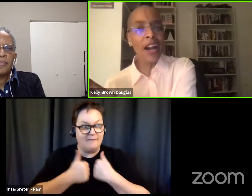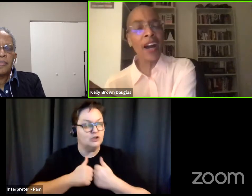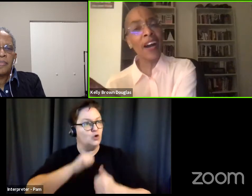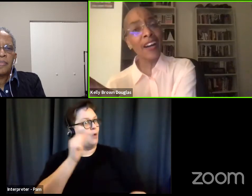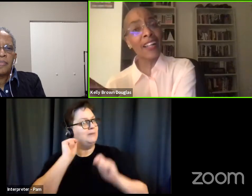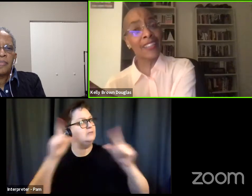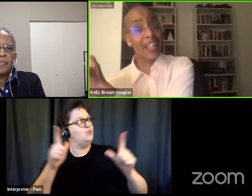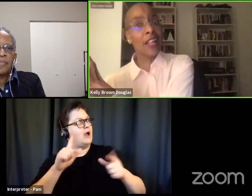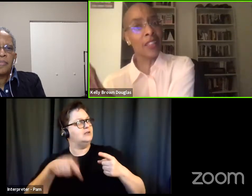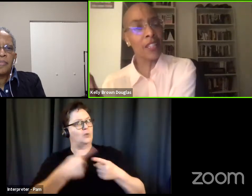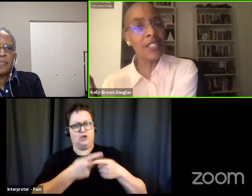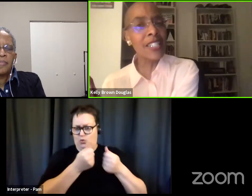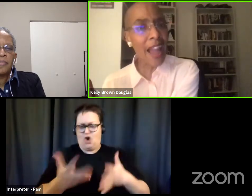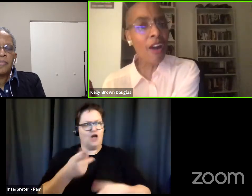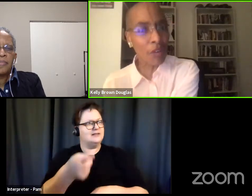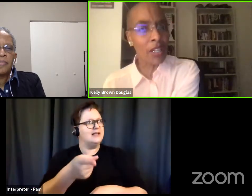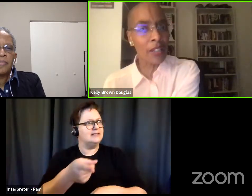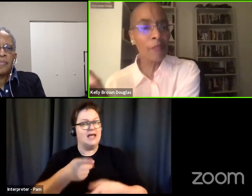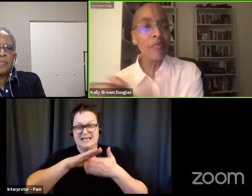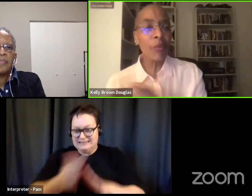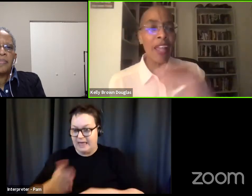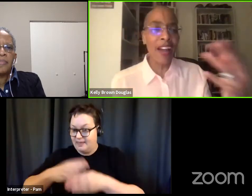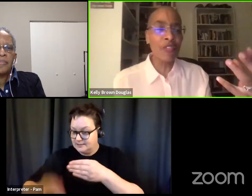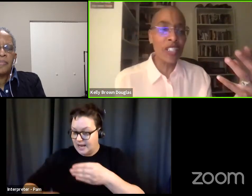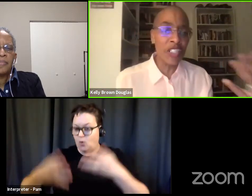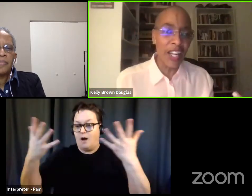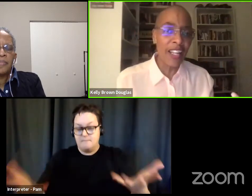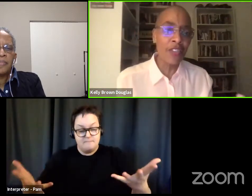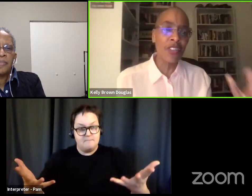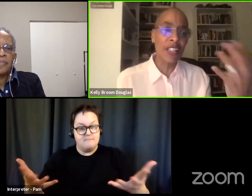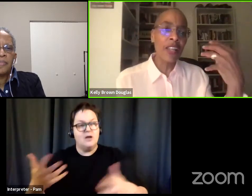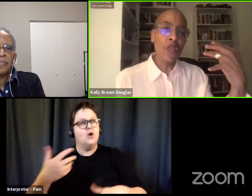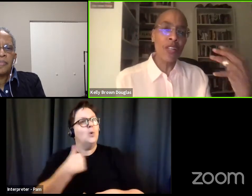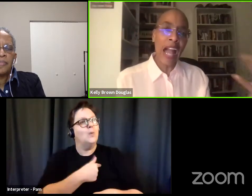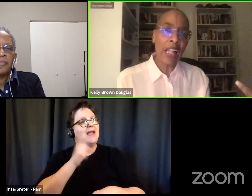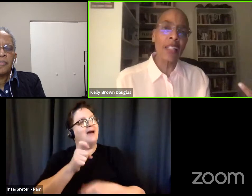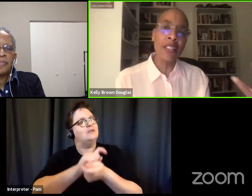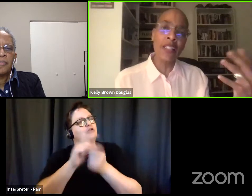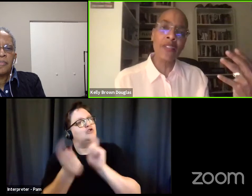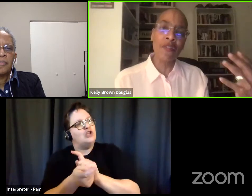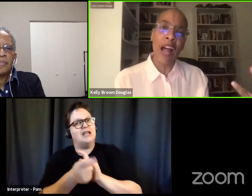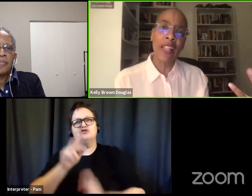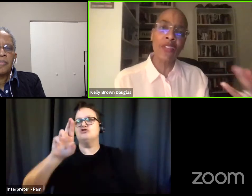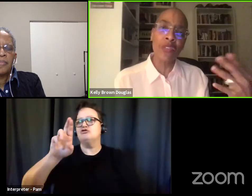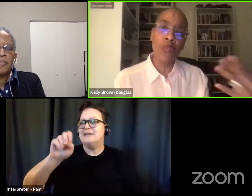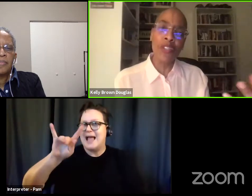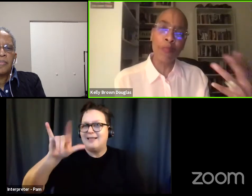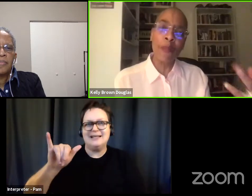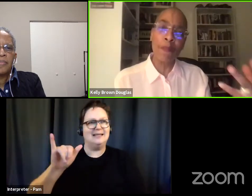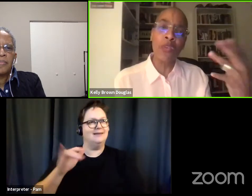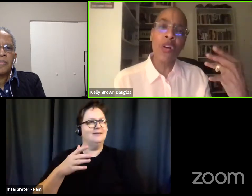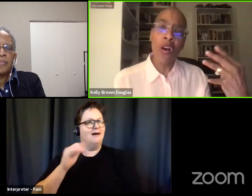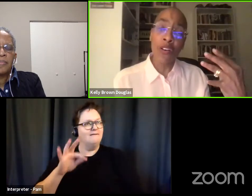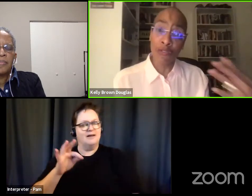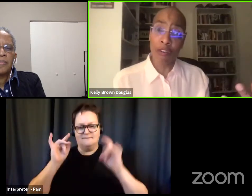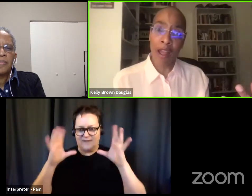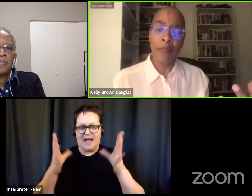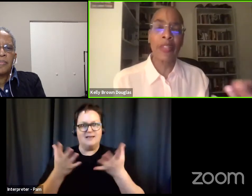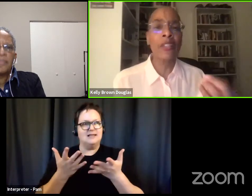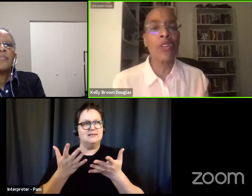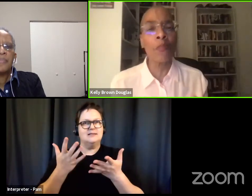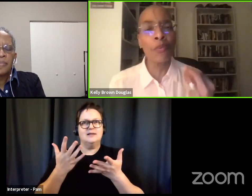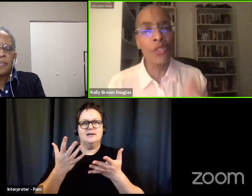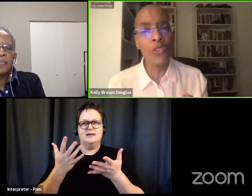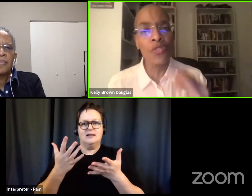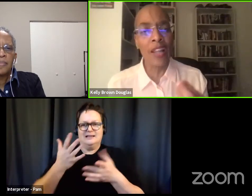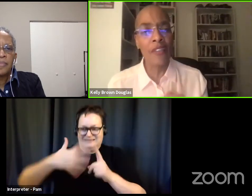when death is the outcome. We have to change the realities of violence in which people are trapped,